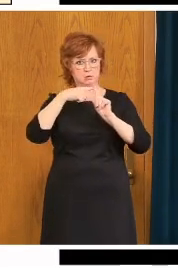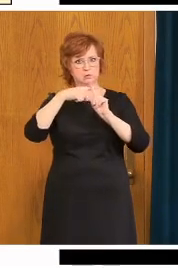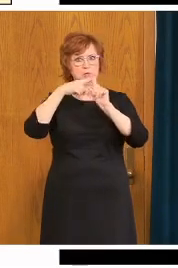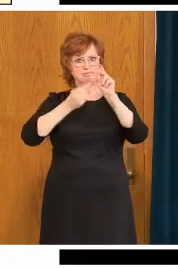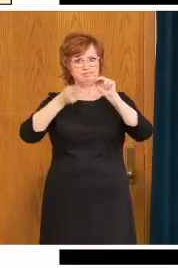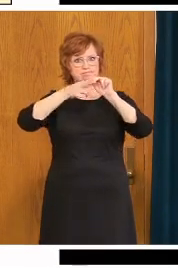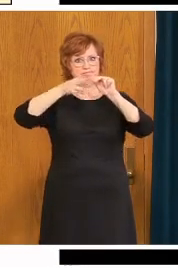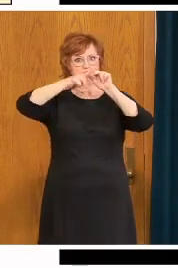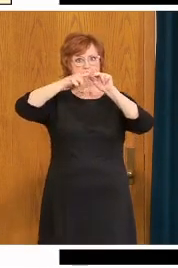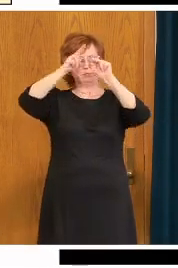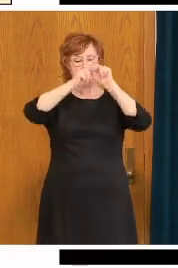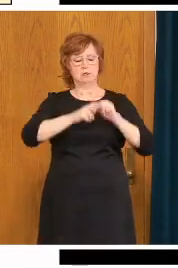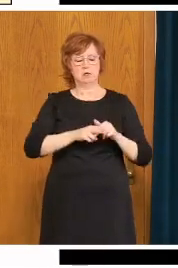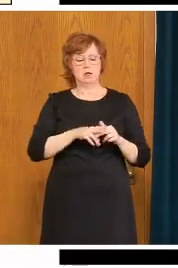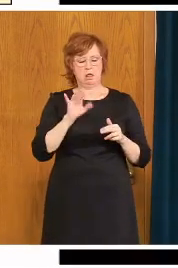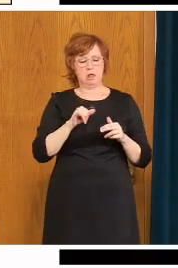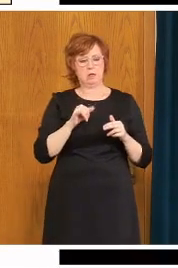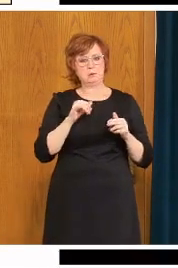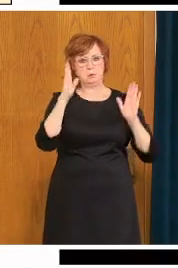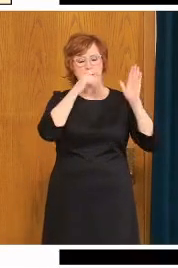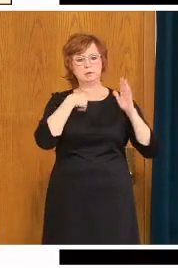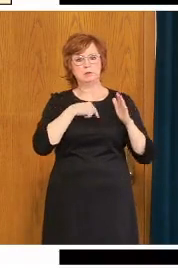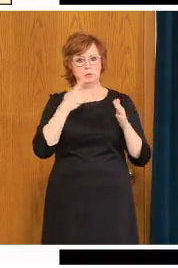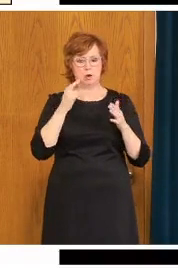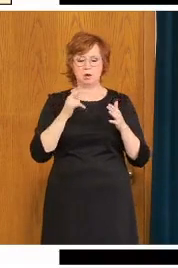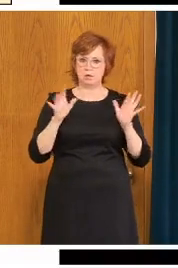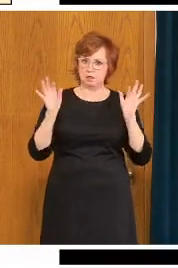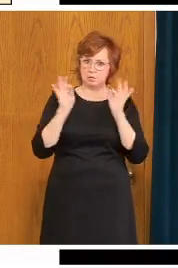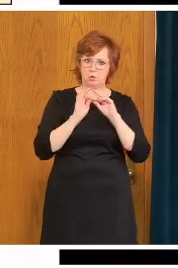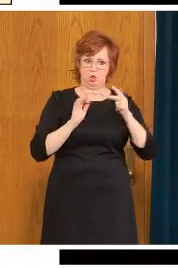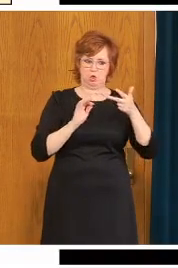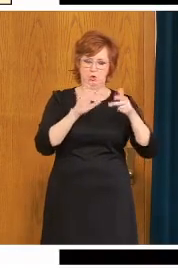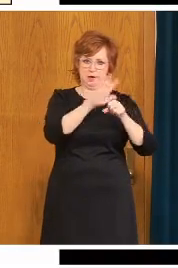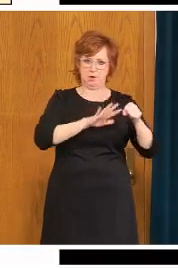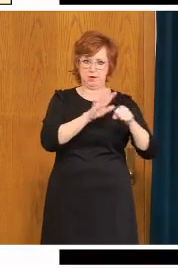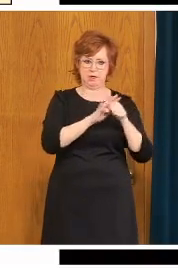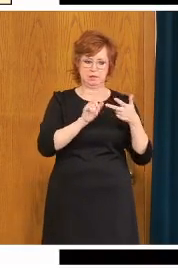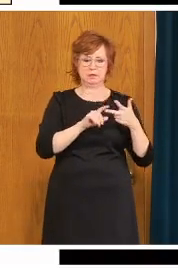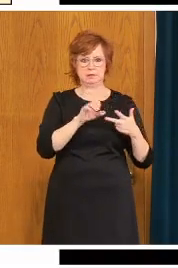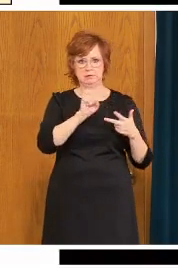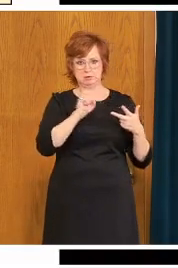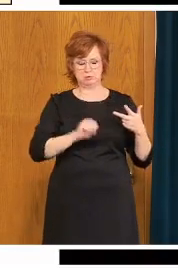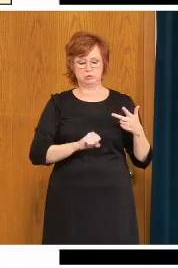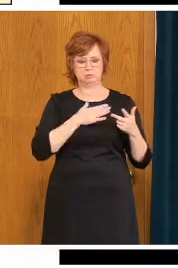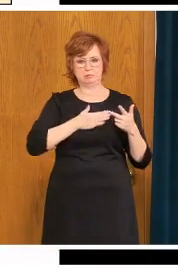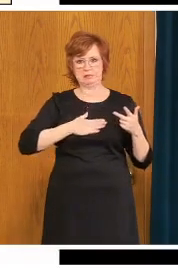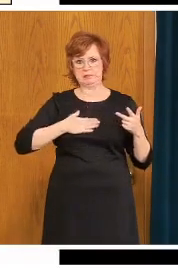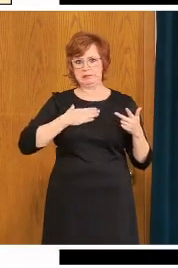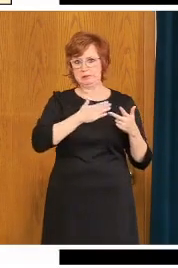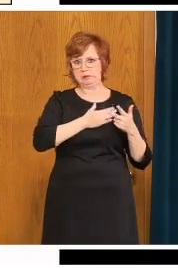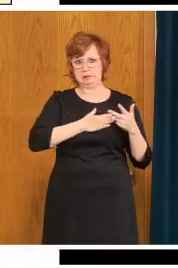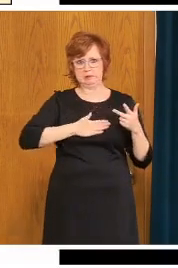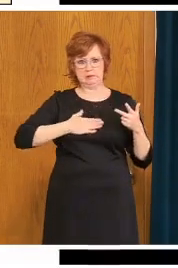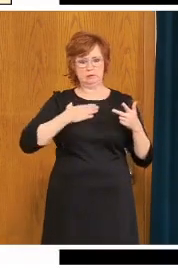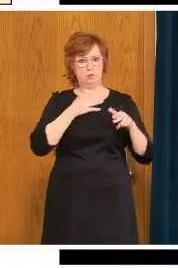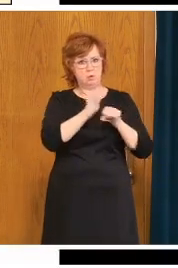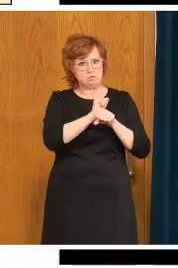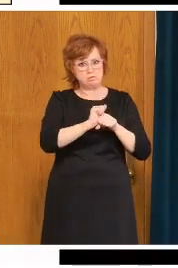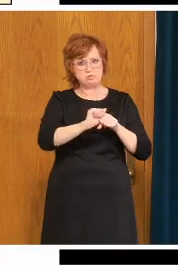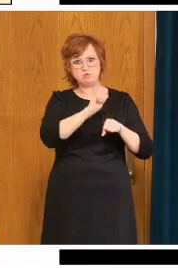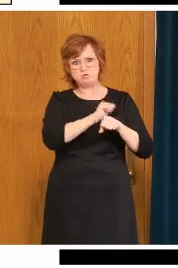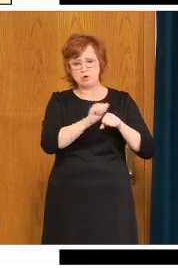up as well. So that's why Saskatoon really has to work hard to avoid following Regina's trajectory, and that would be, you know,